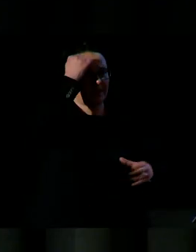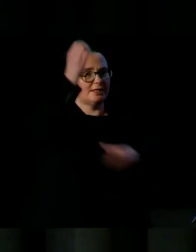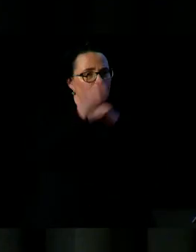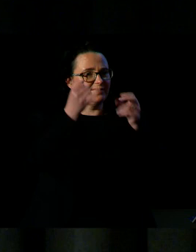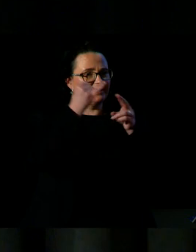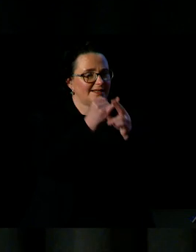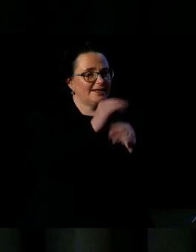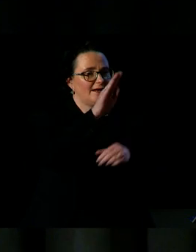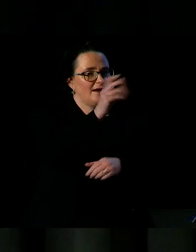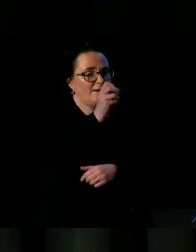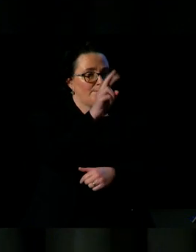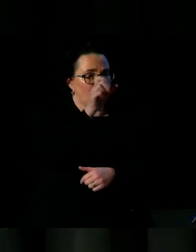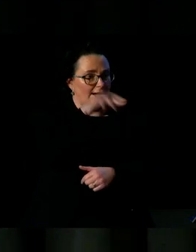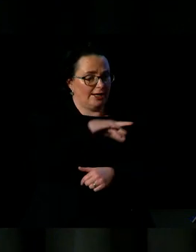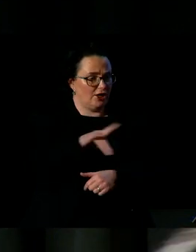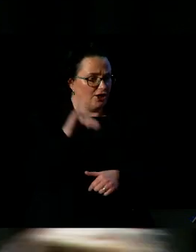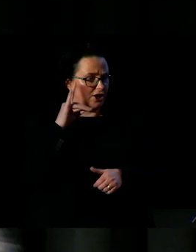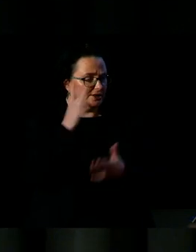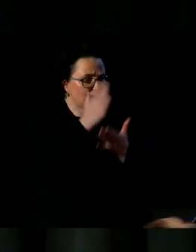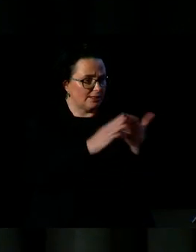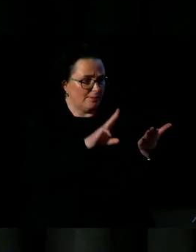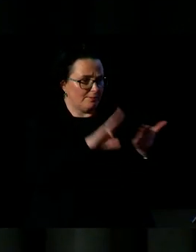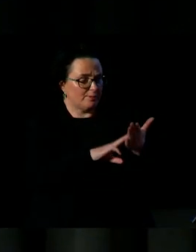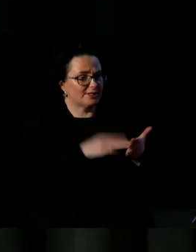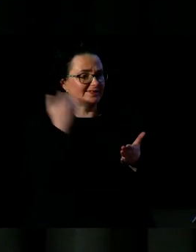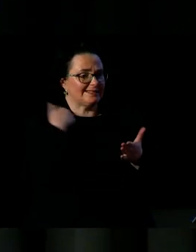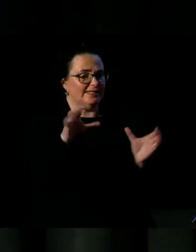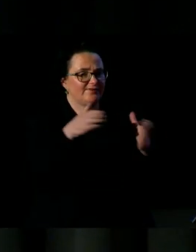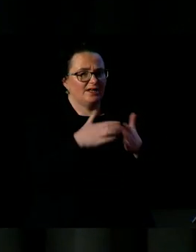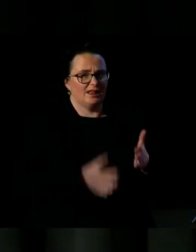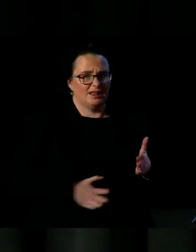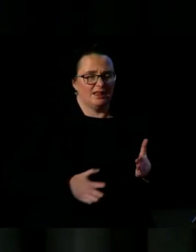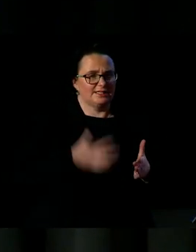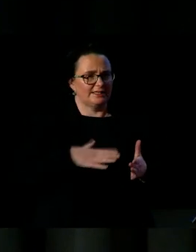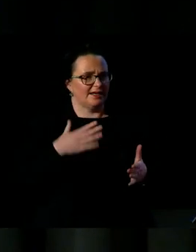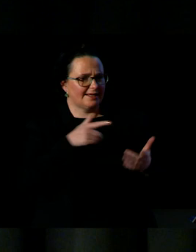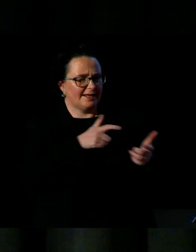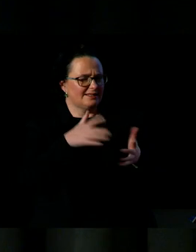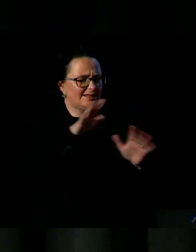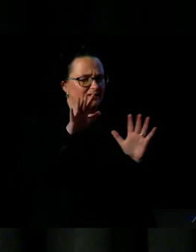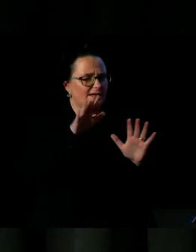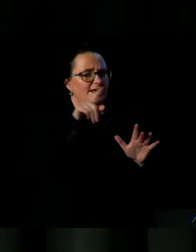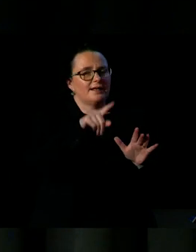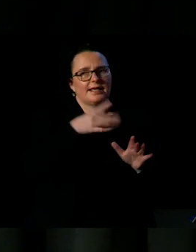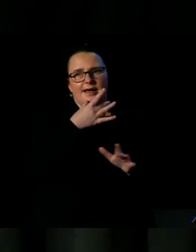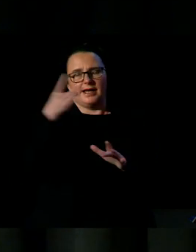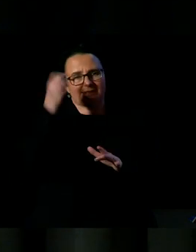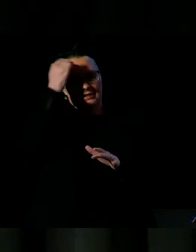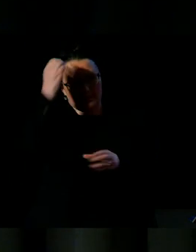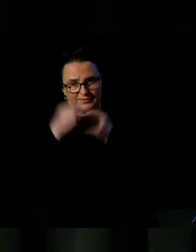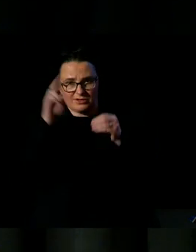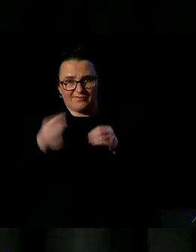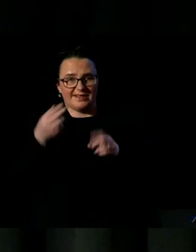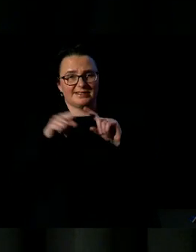Word reached Berlin that some members of the killing squads found their work distressing. They asked head office to find a more efficient way